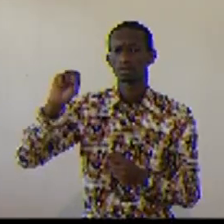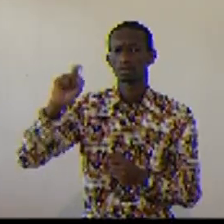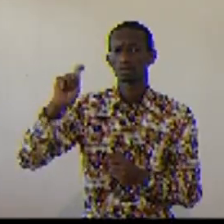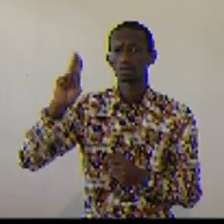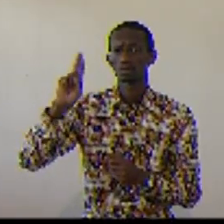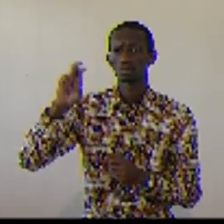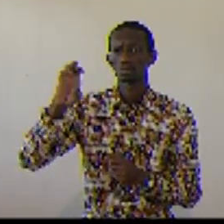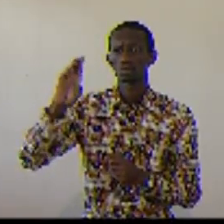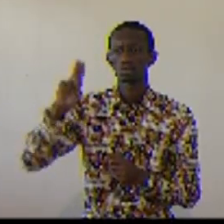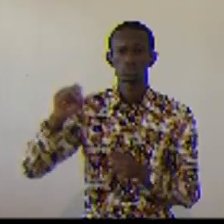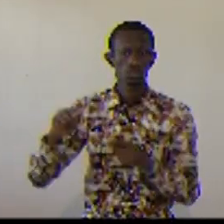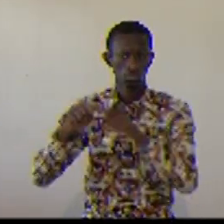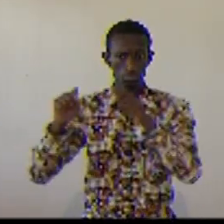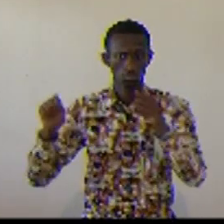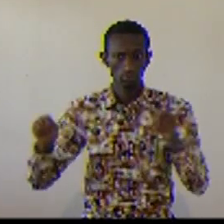redraw that structure.